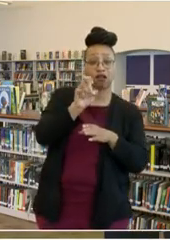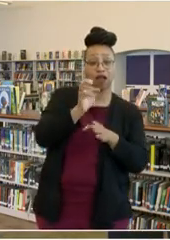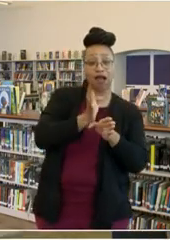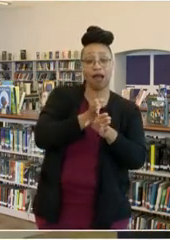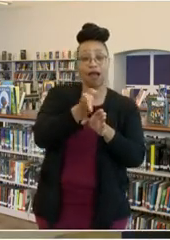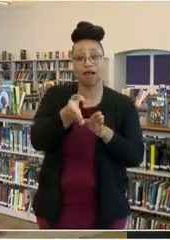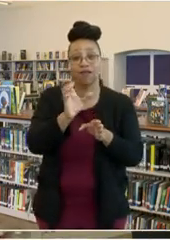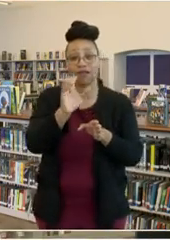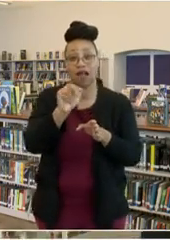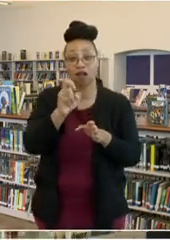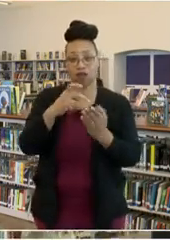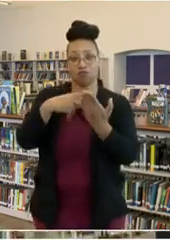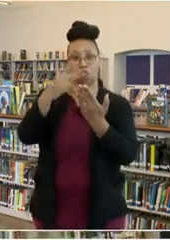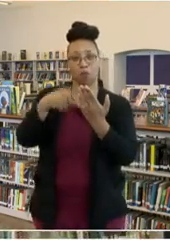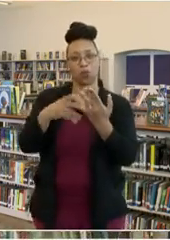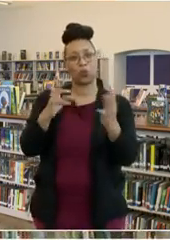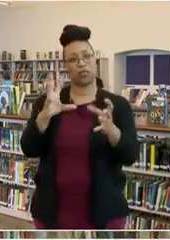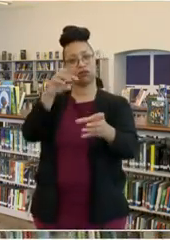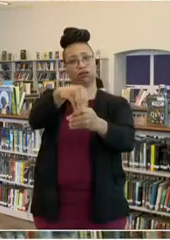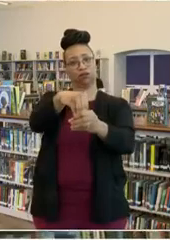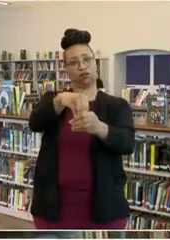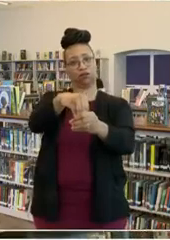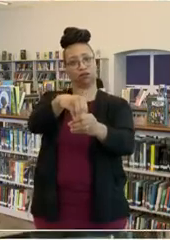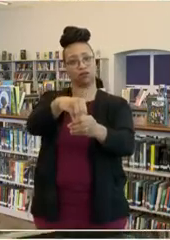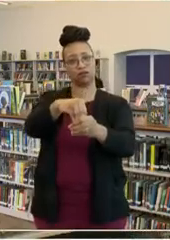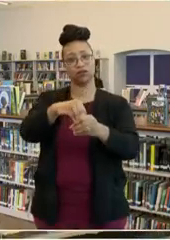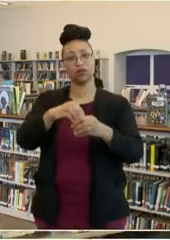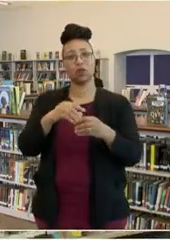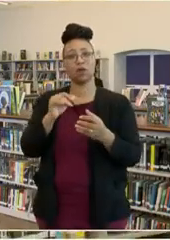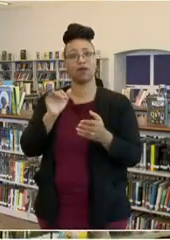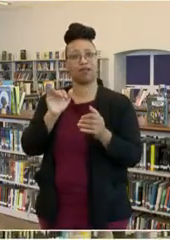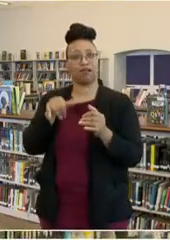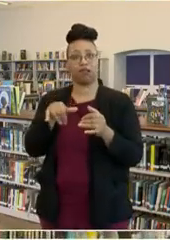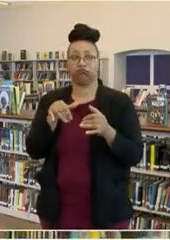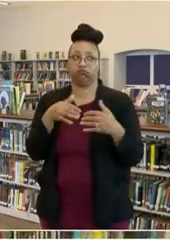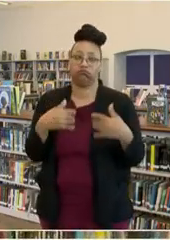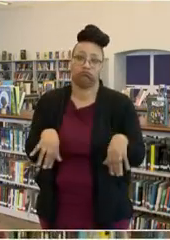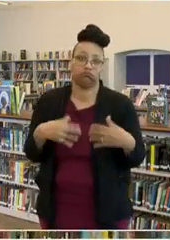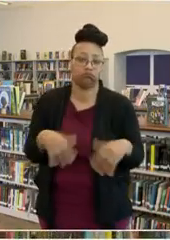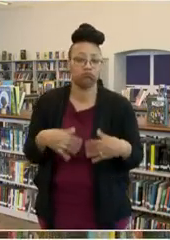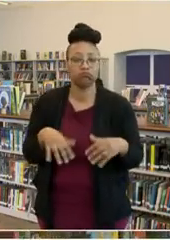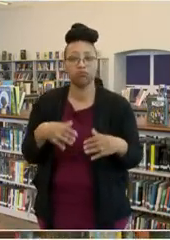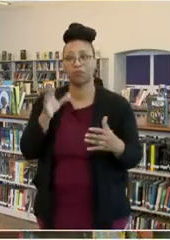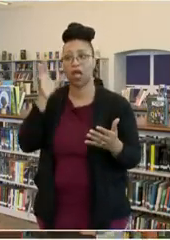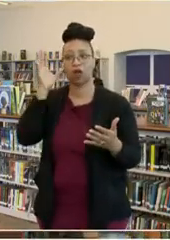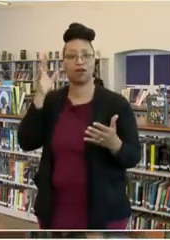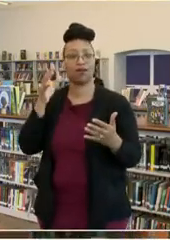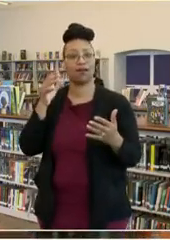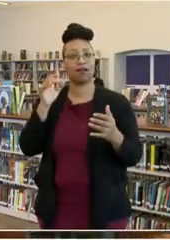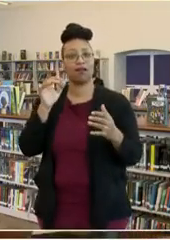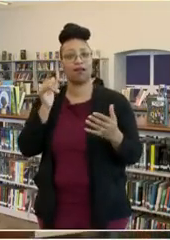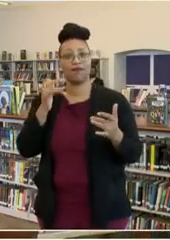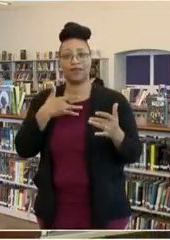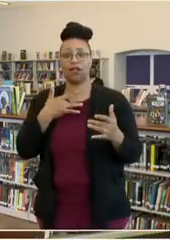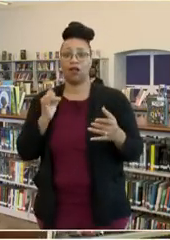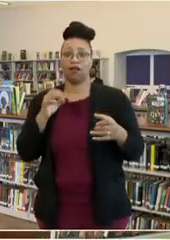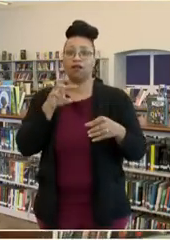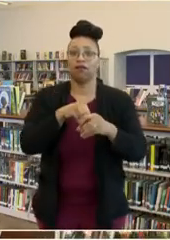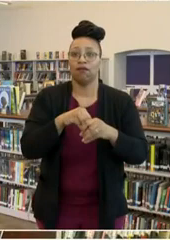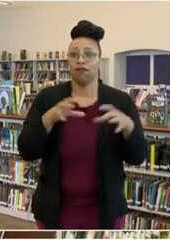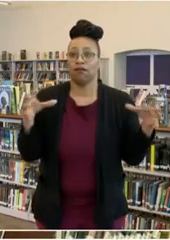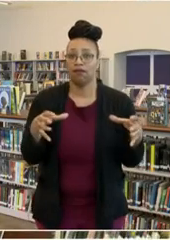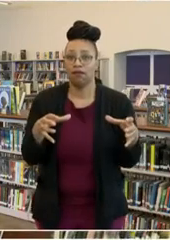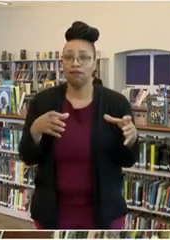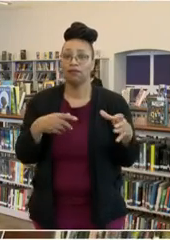opportunities is important for enrichment and learning. It's so important for the social and emotional well-being, but it's